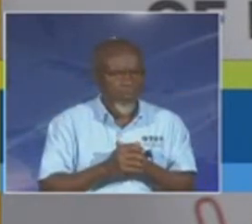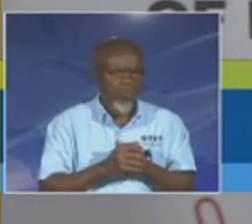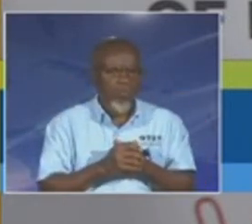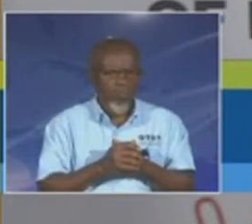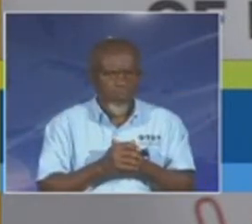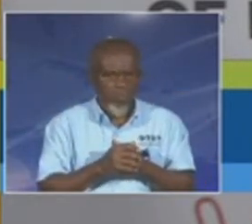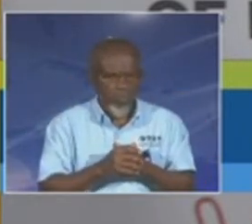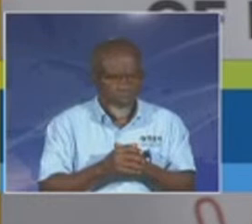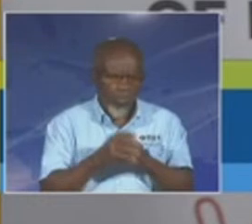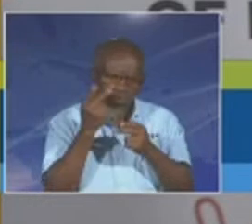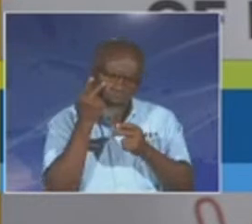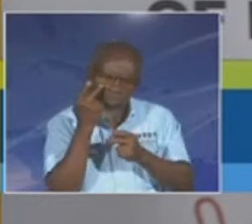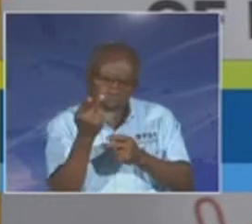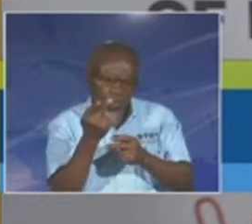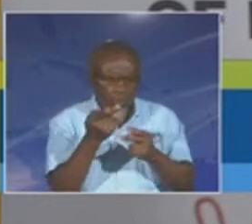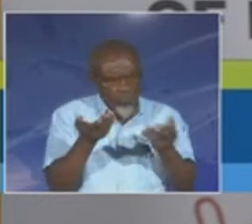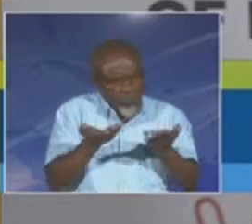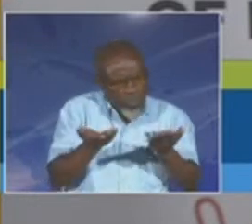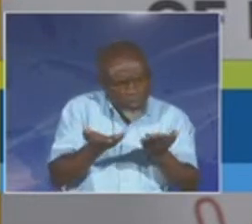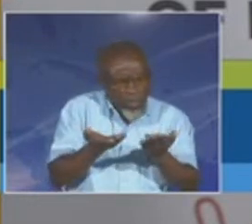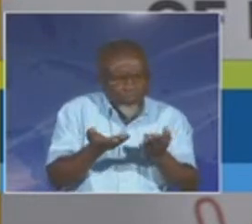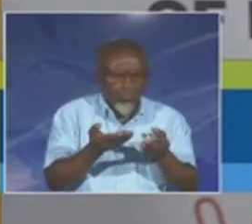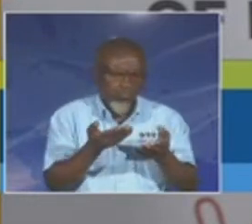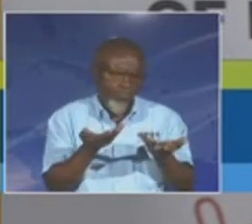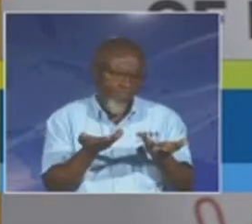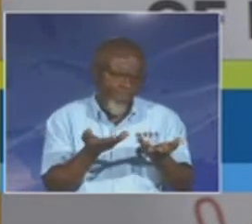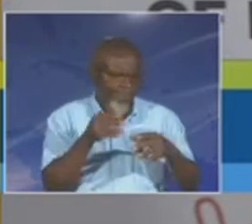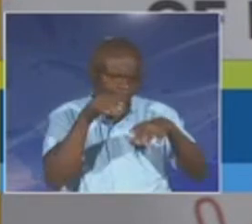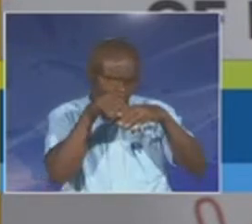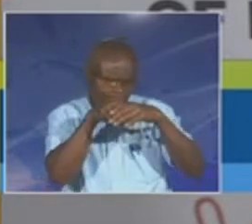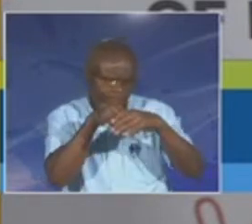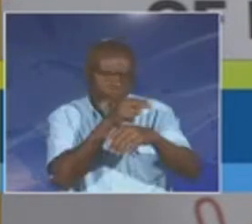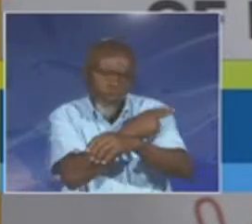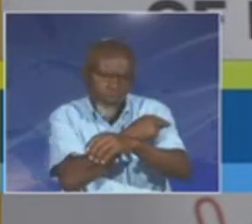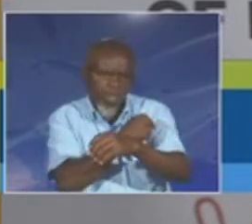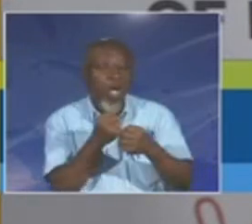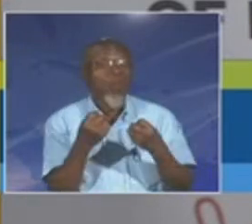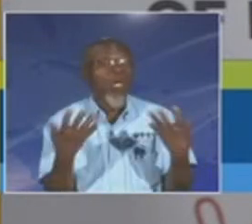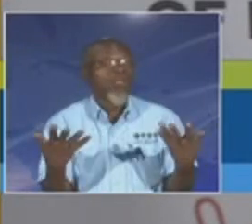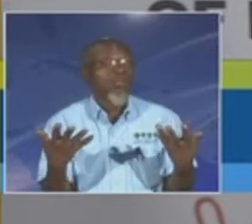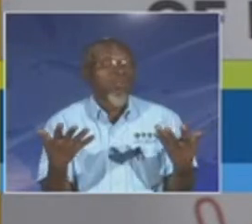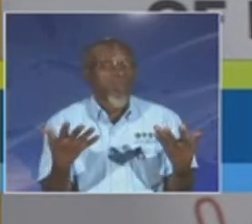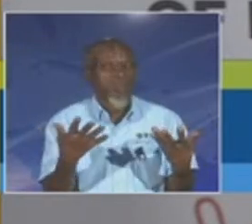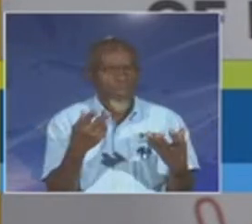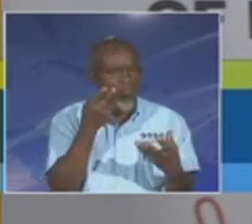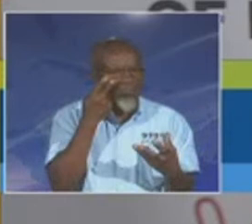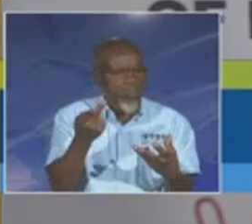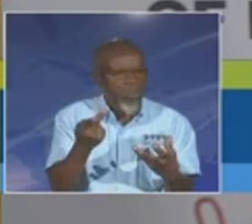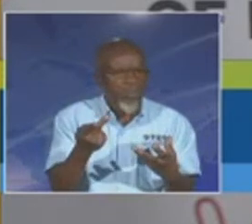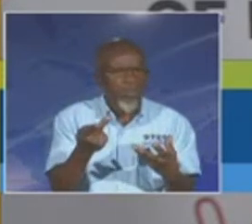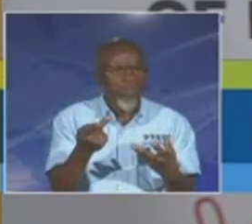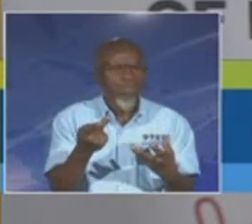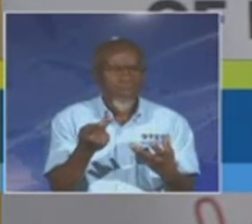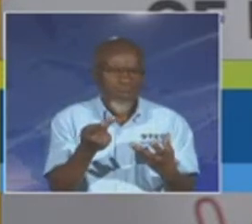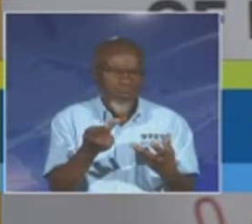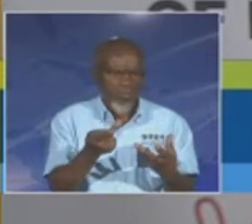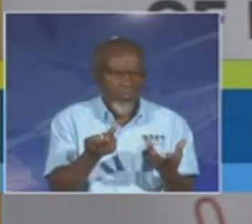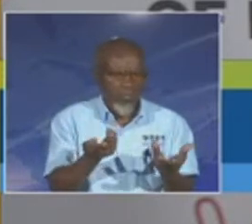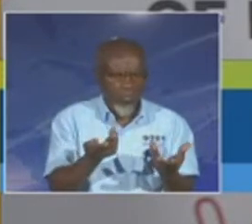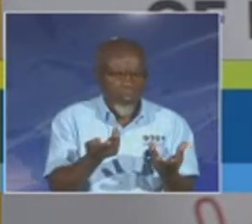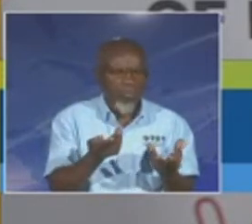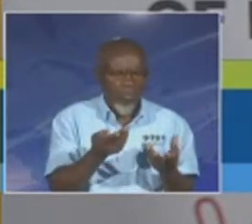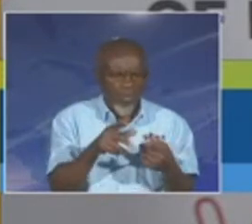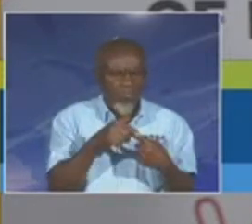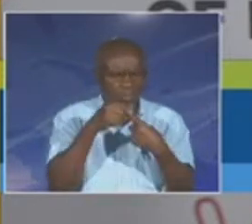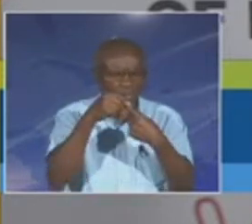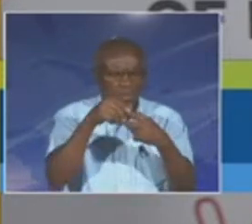what are the outcomes in our hospital patients. So those persons presenting in the health centers and the hospitals are the ones that we want